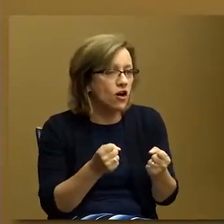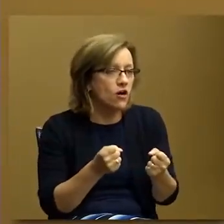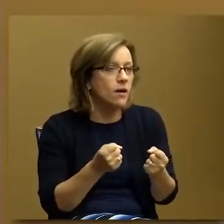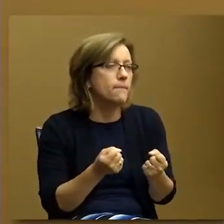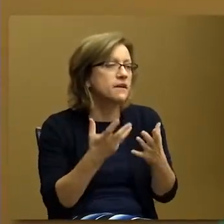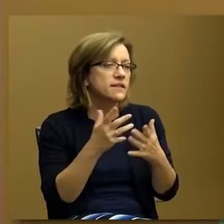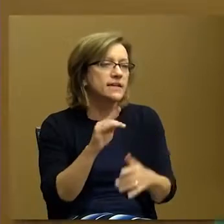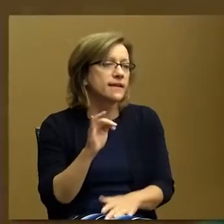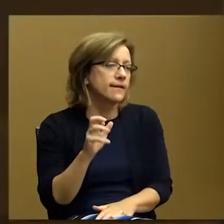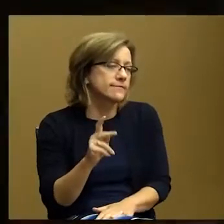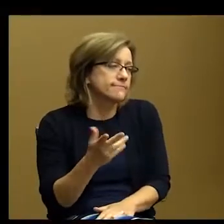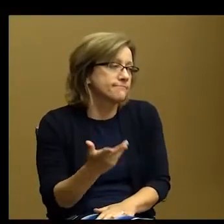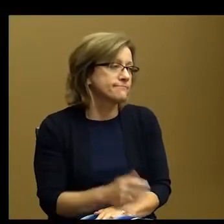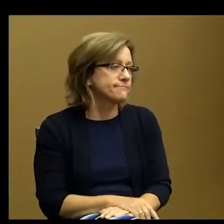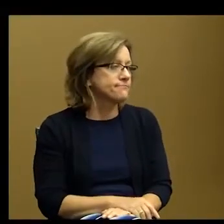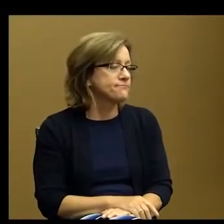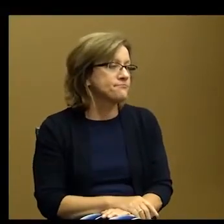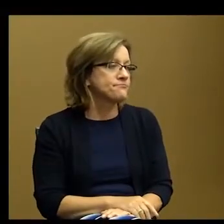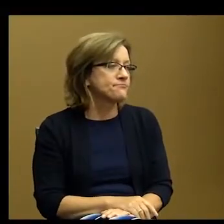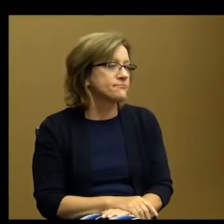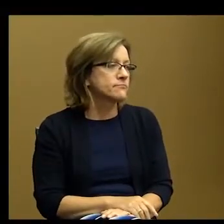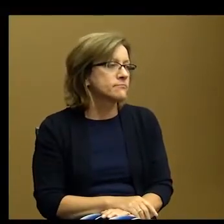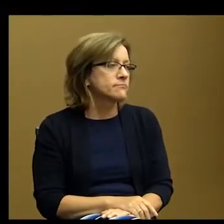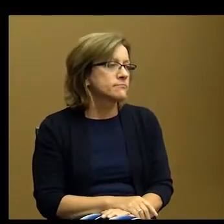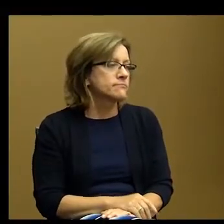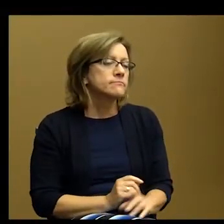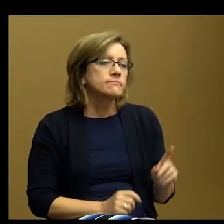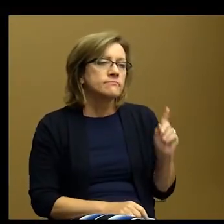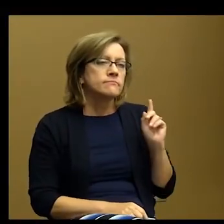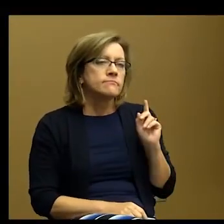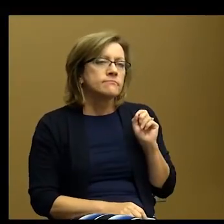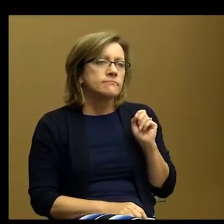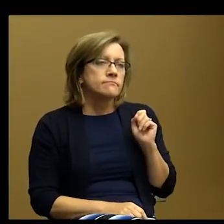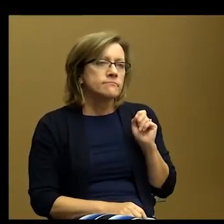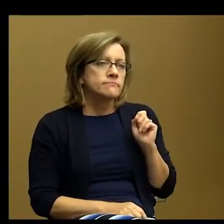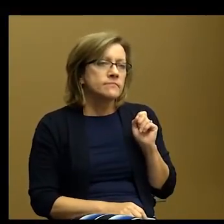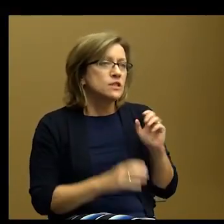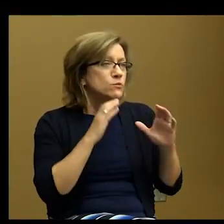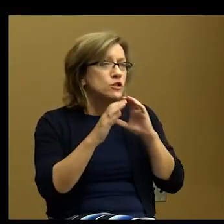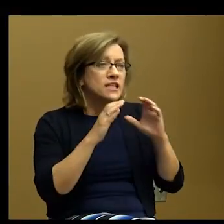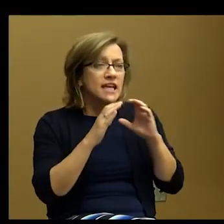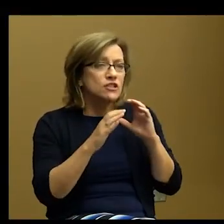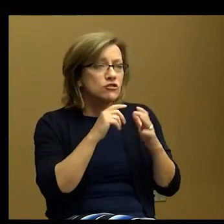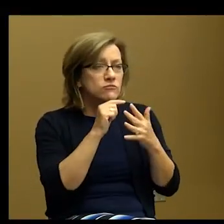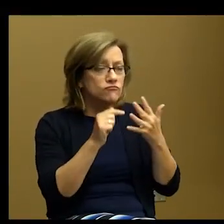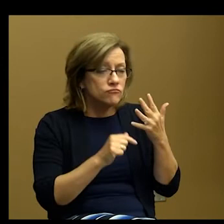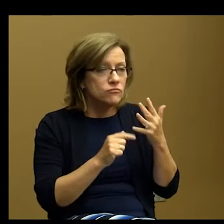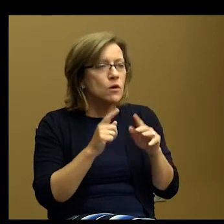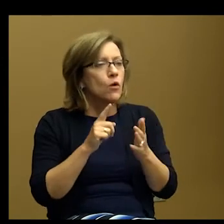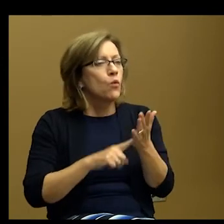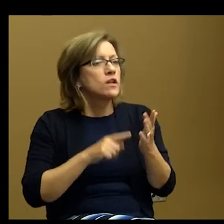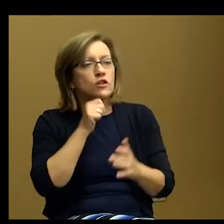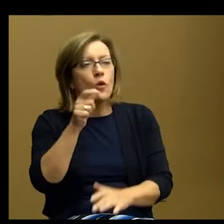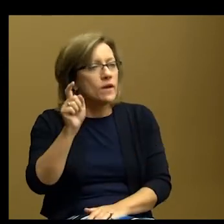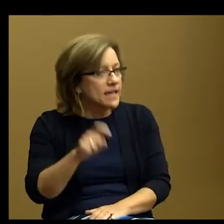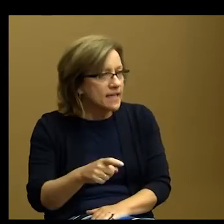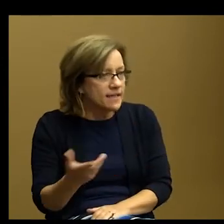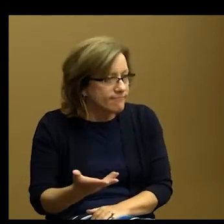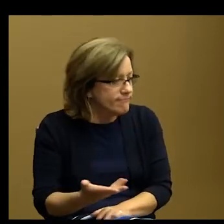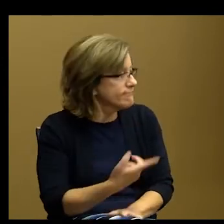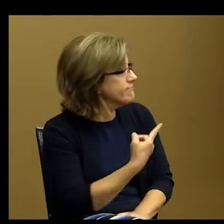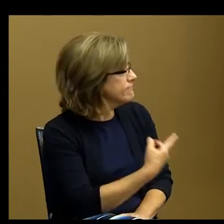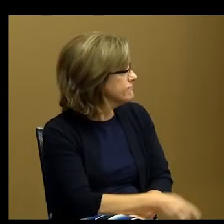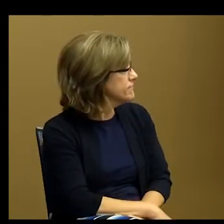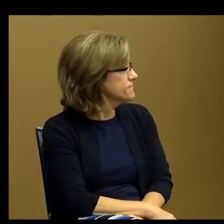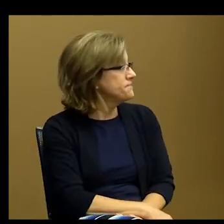Okay. So what is not necessary to communicate? And this is